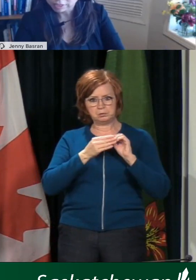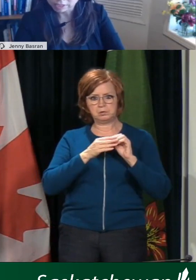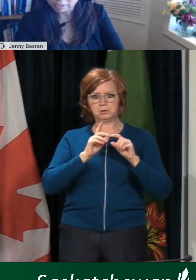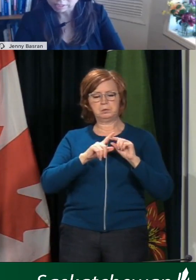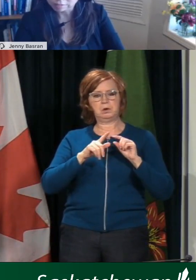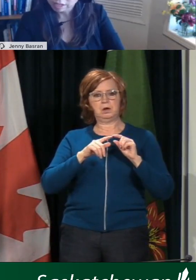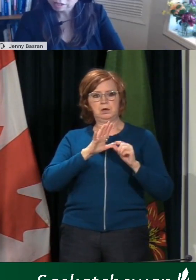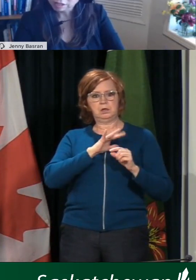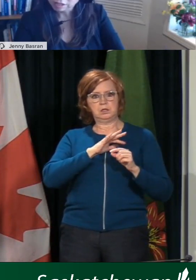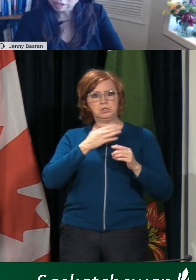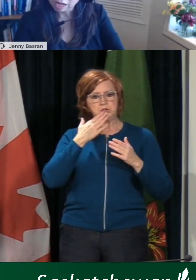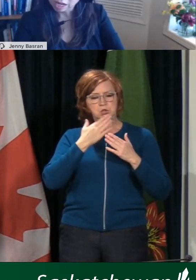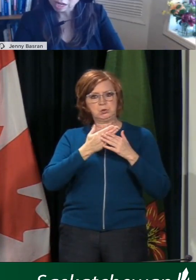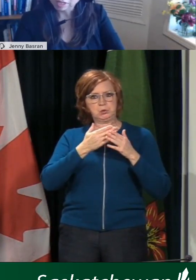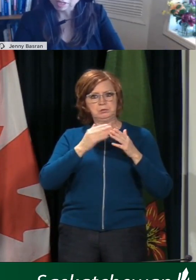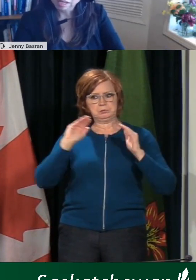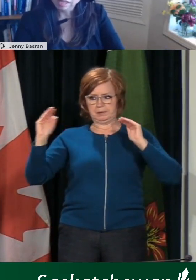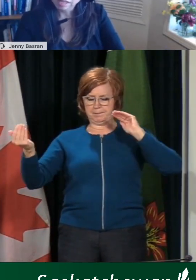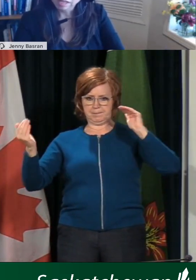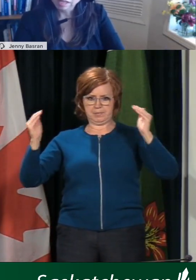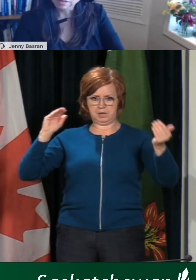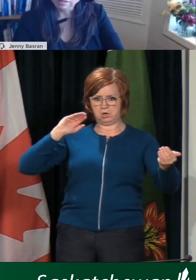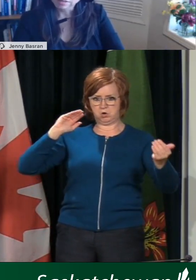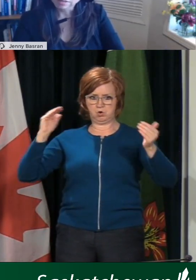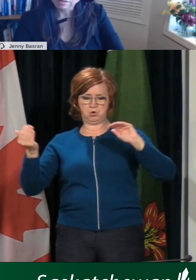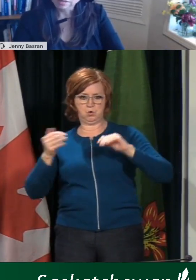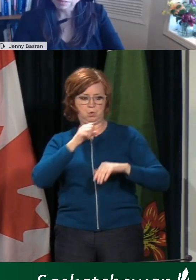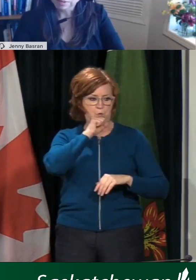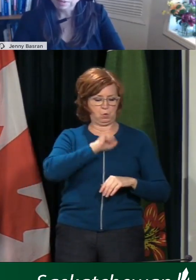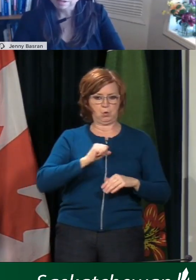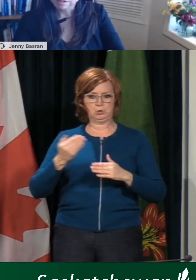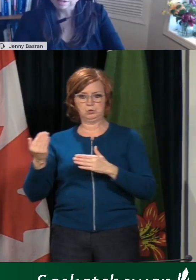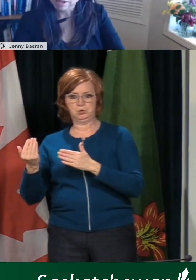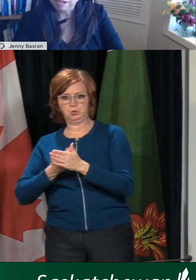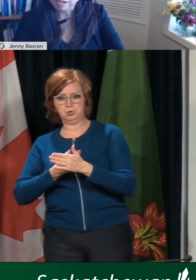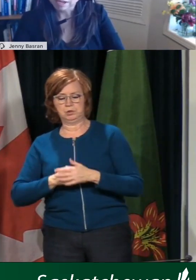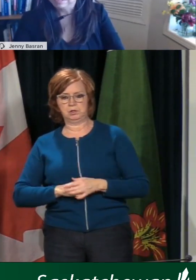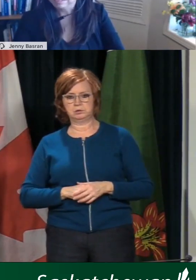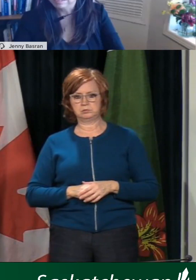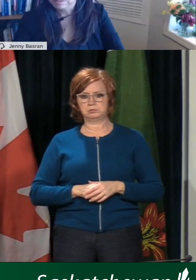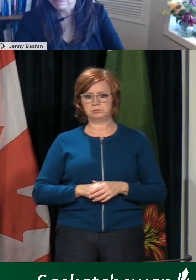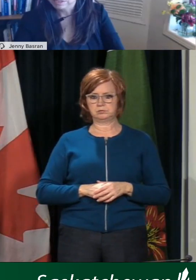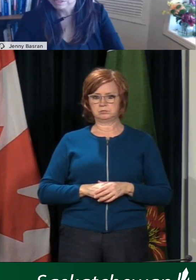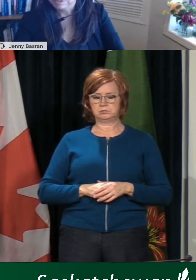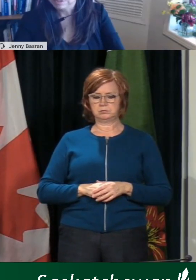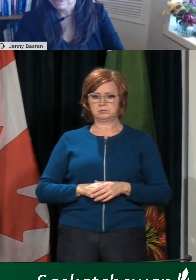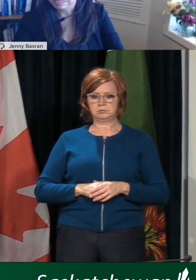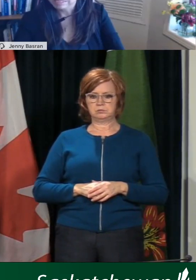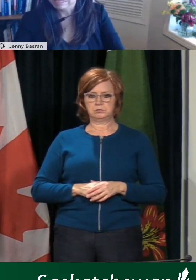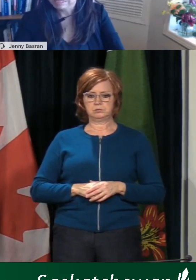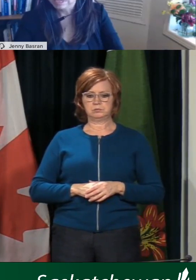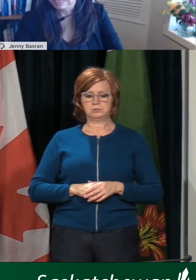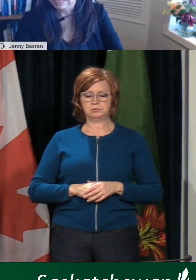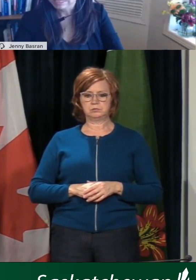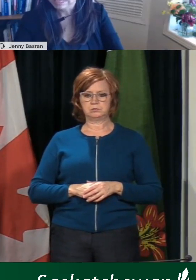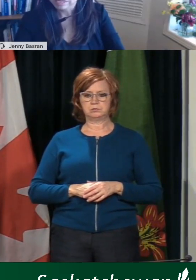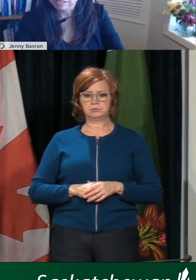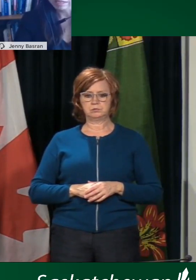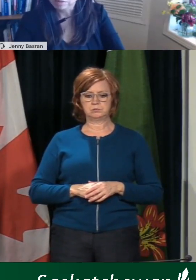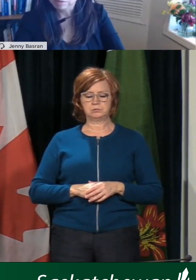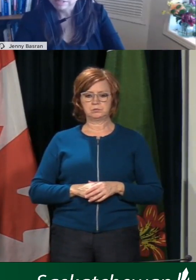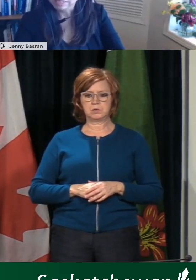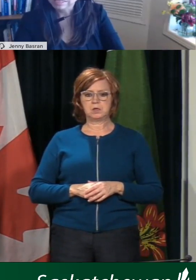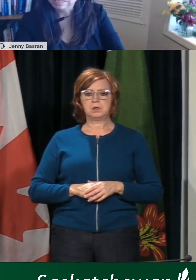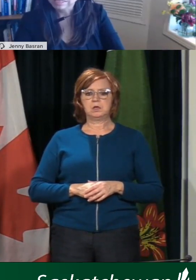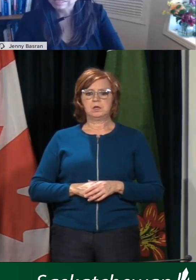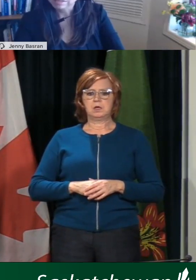ways of looking at how we're doing. The way that we find is the best way to represent what is happening in the